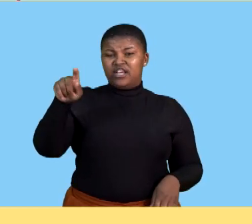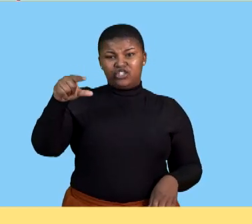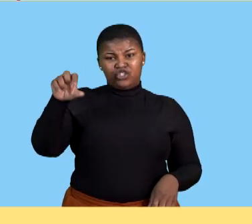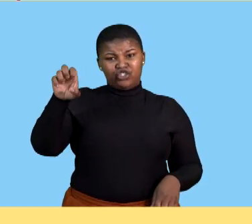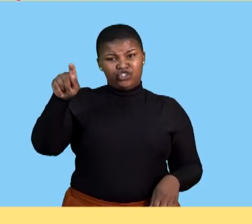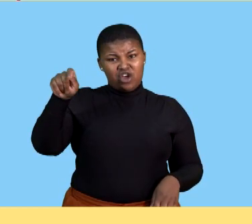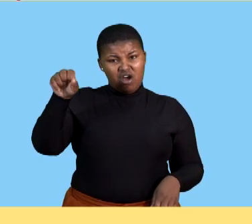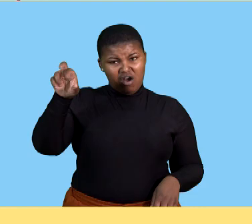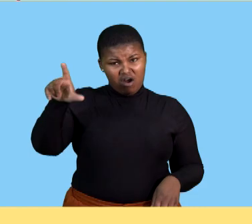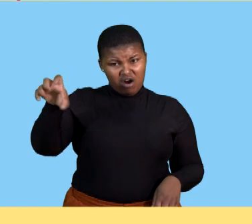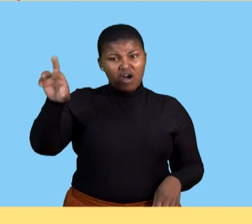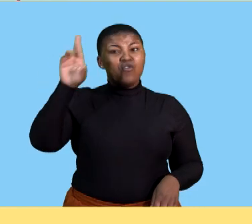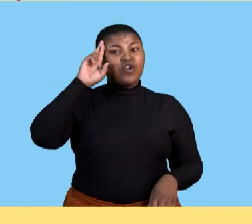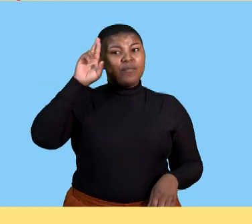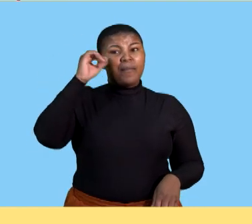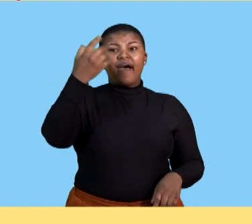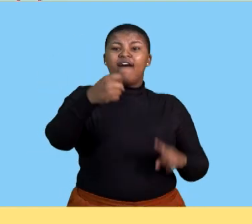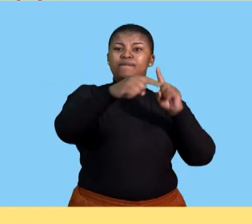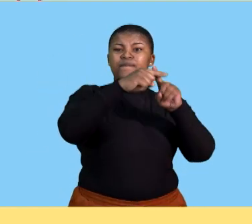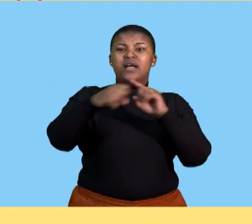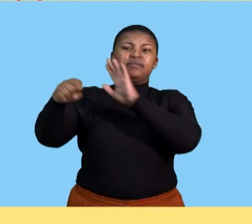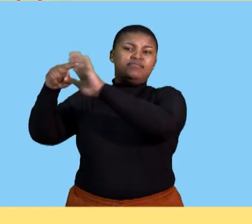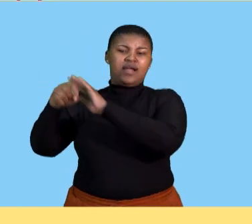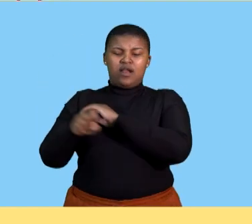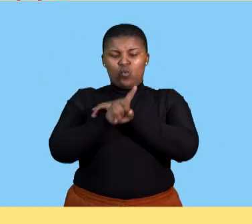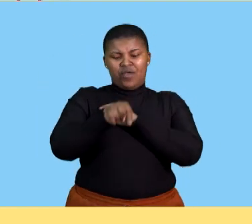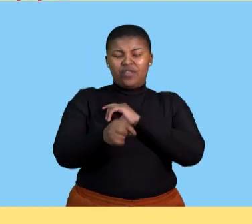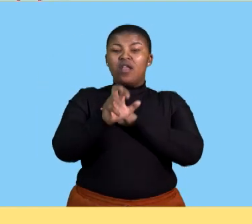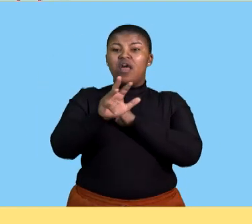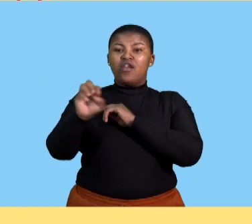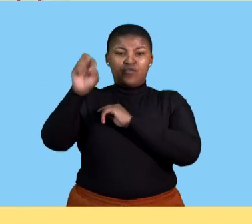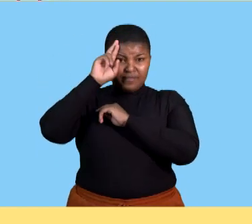and a minus. But the debtor is a credit balance of 900.